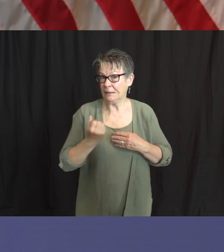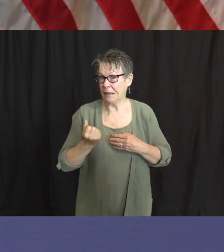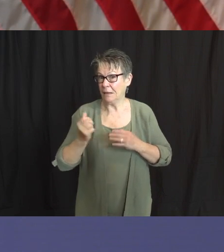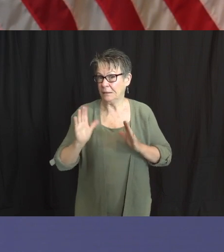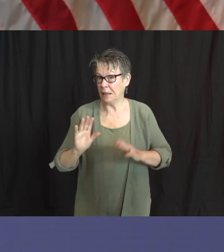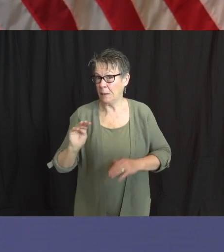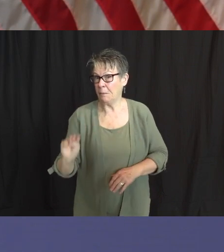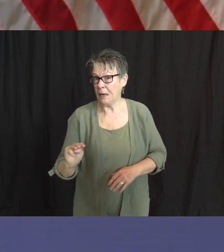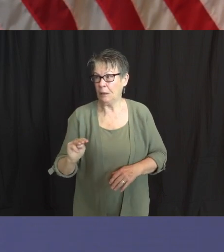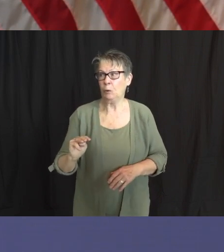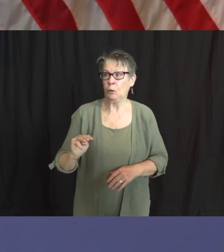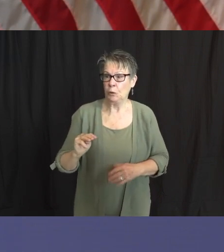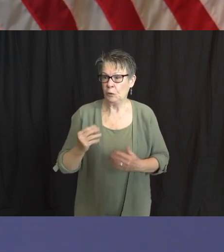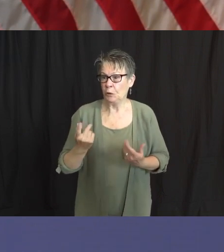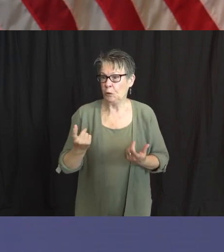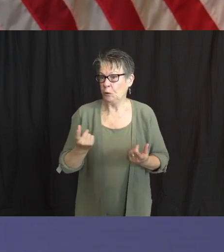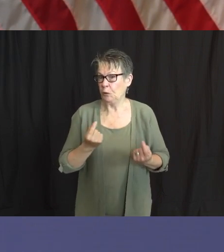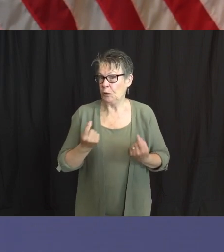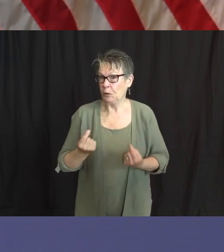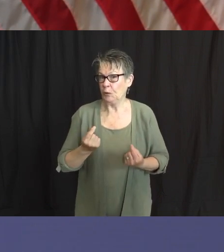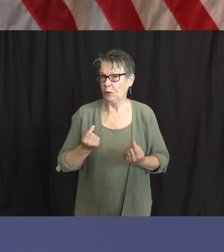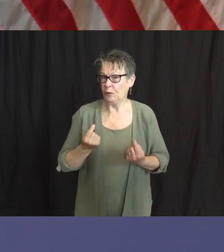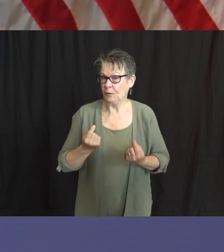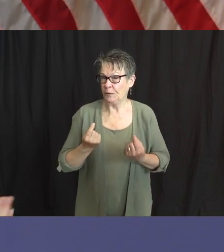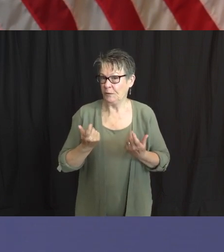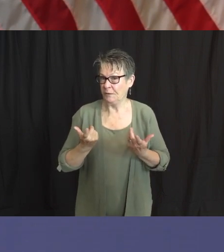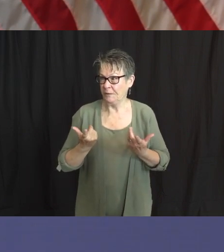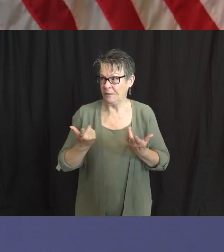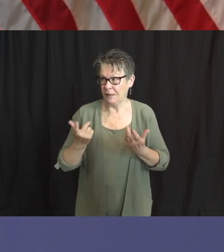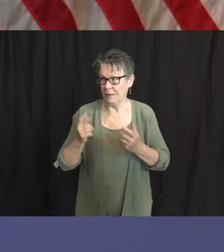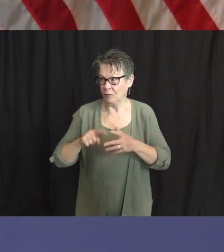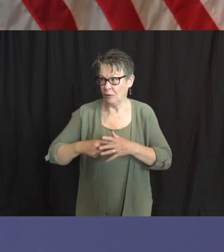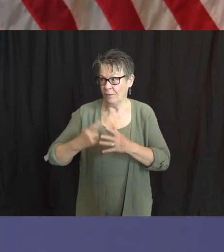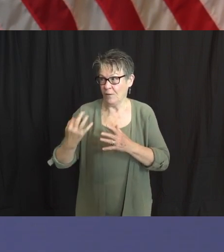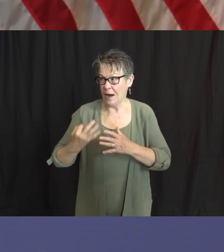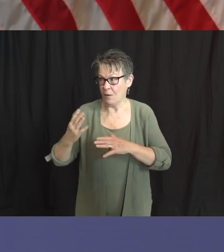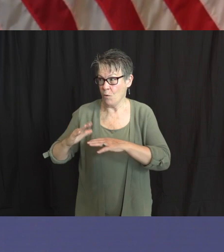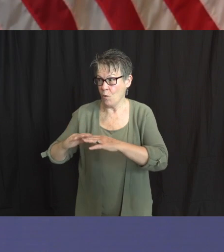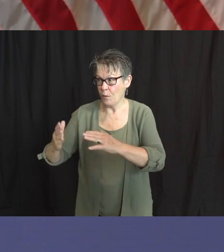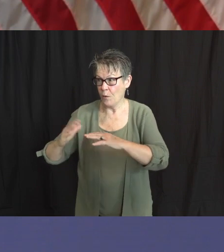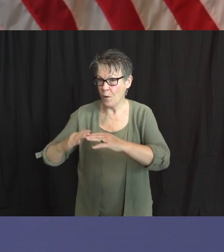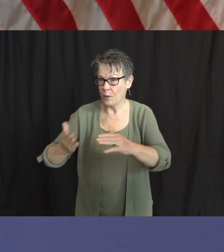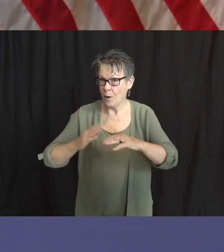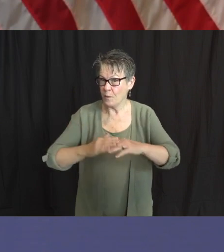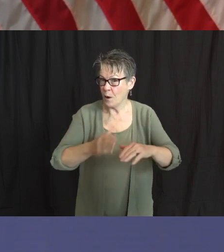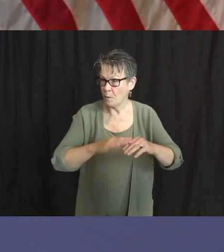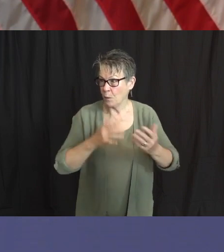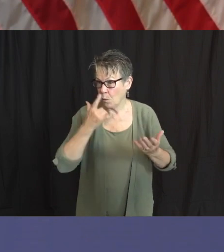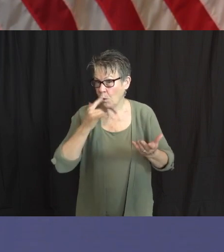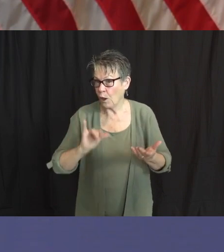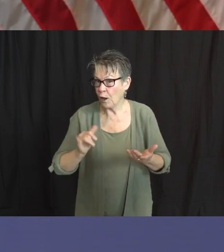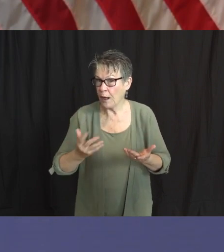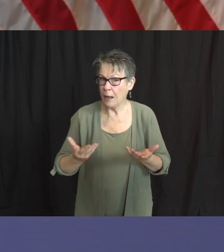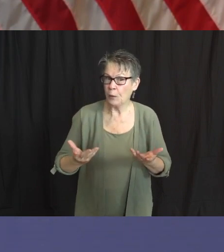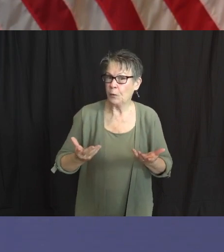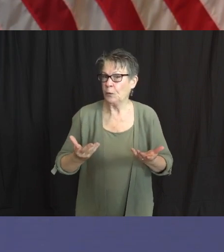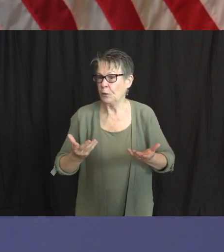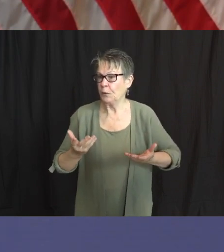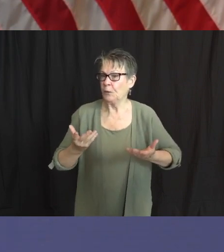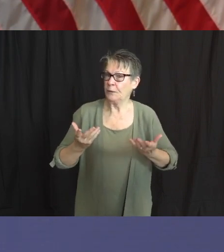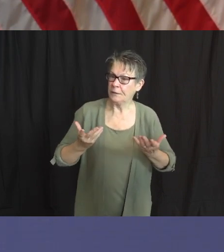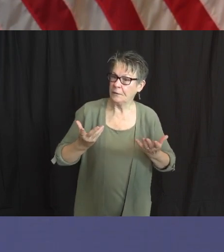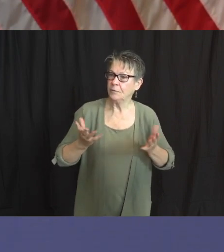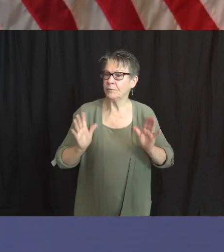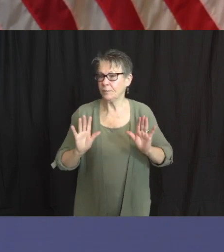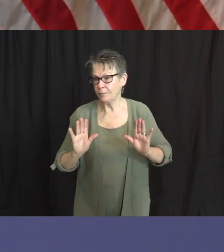whole series of things that I just announced today. So we need really, and everyone's been extraordinary, but no state has been better than New Jersey.